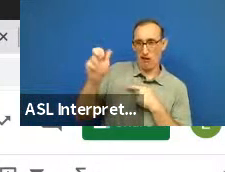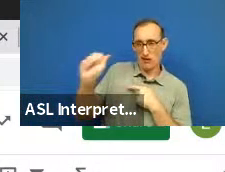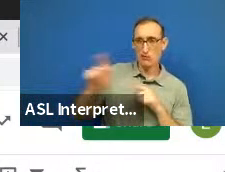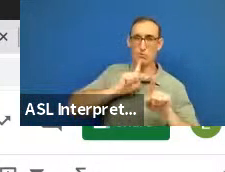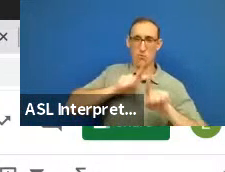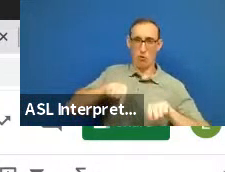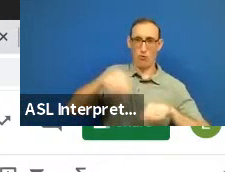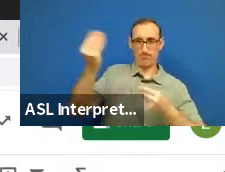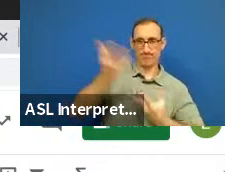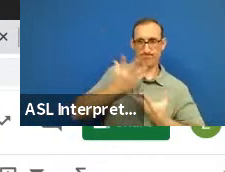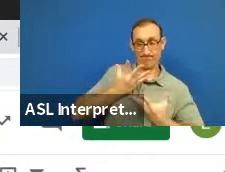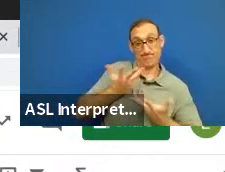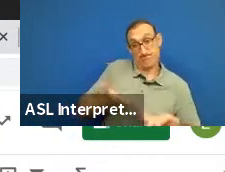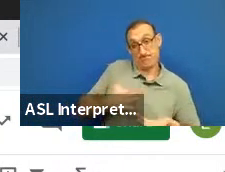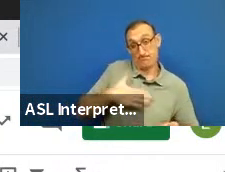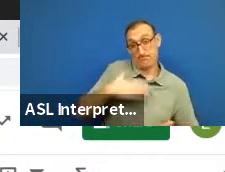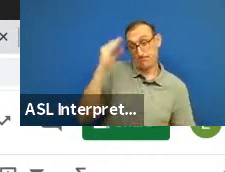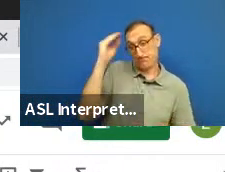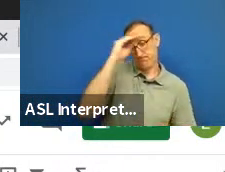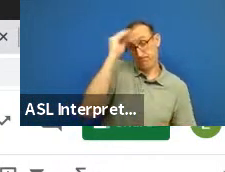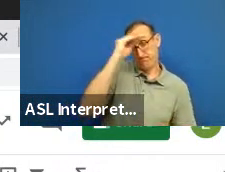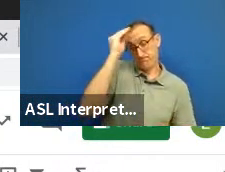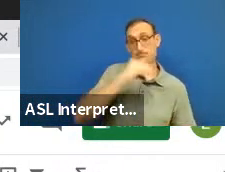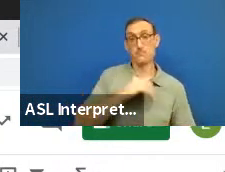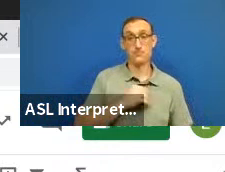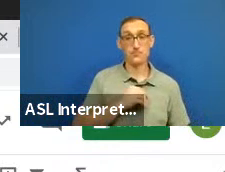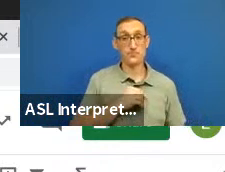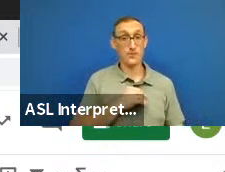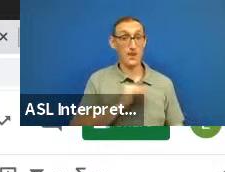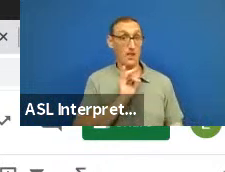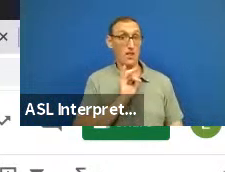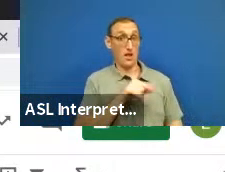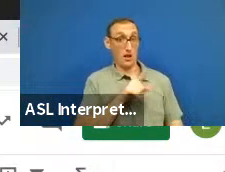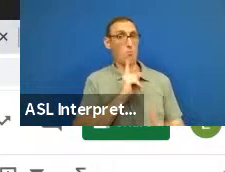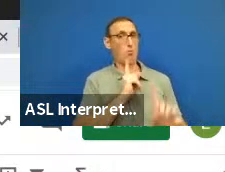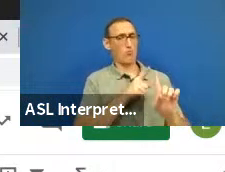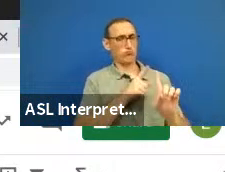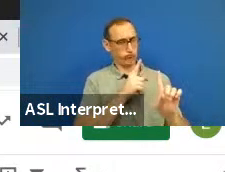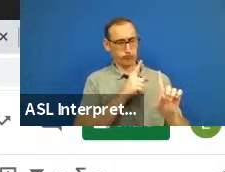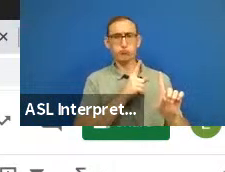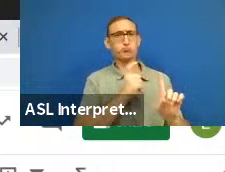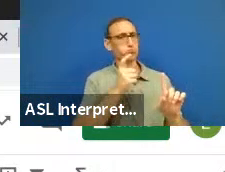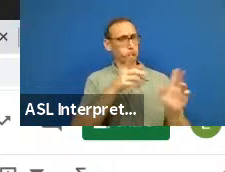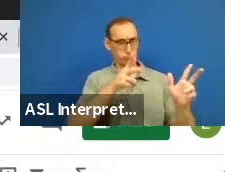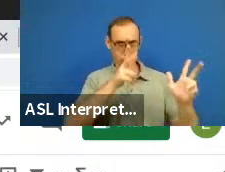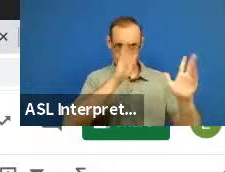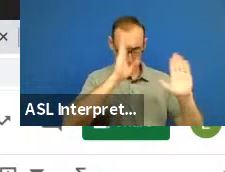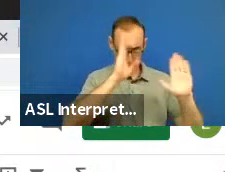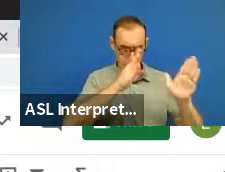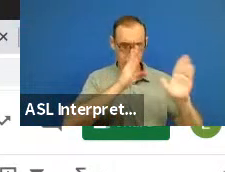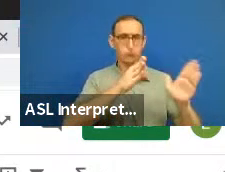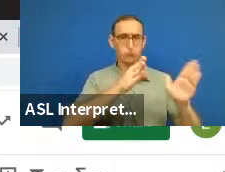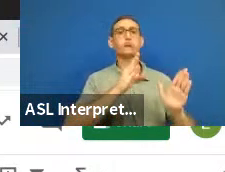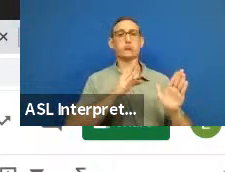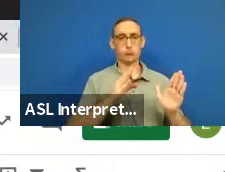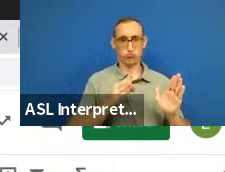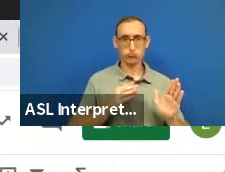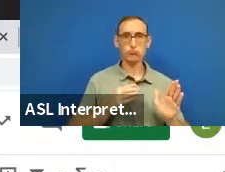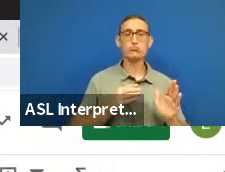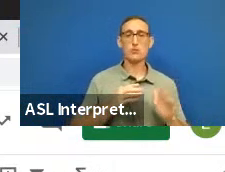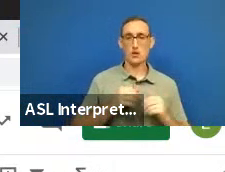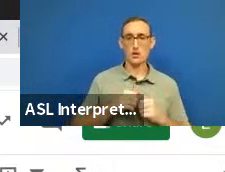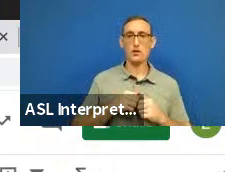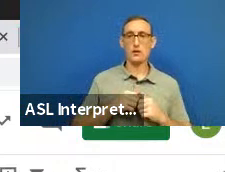thoughts. So that's very, that point is well taken. I would think that we would move forward like we